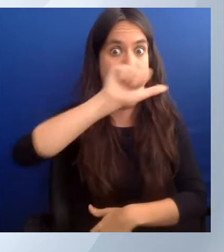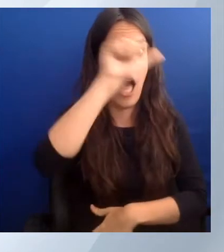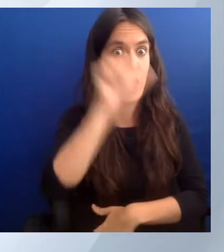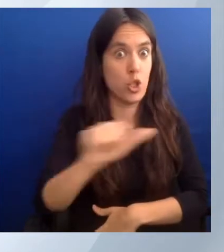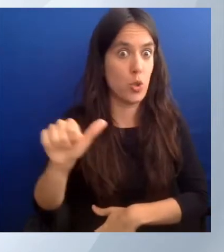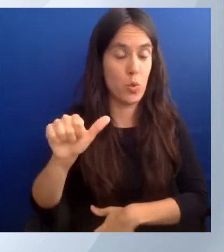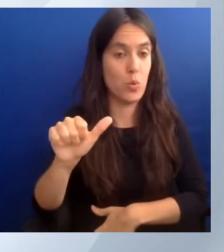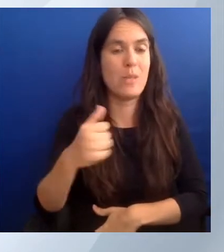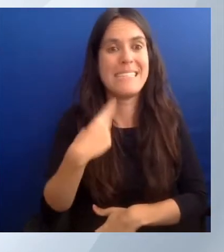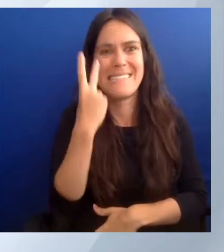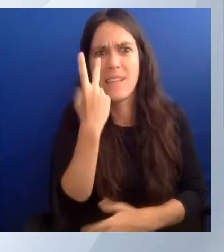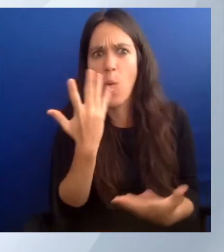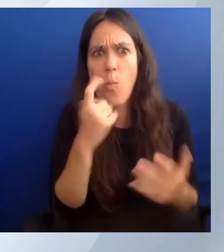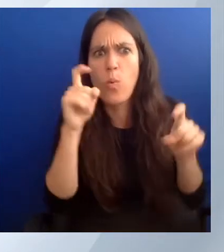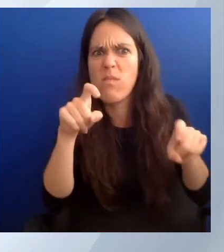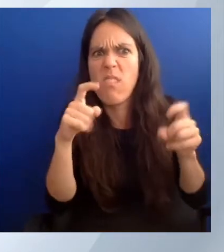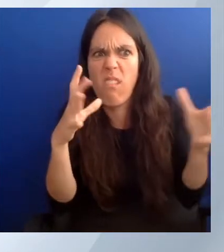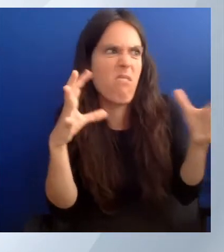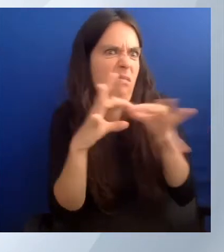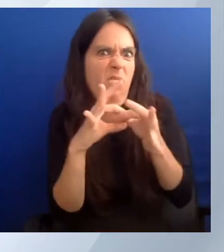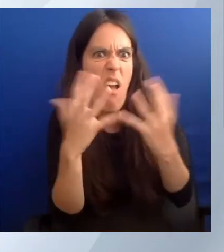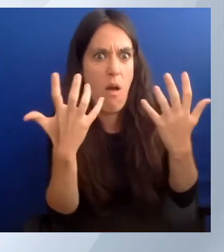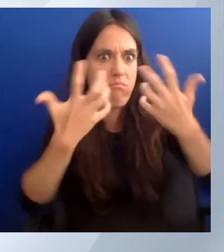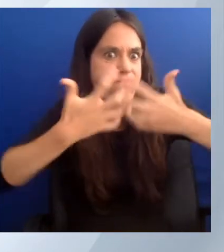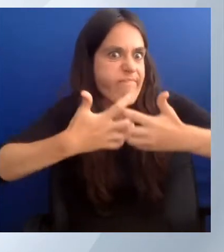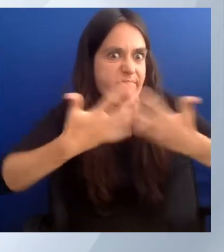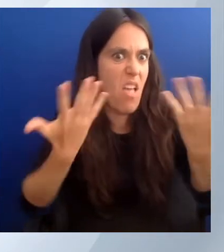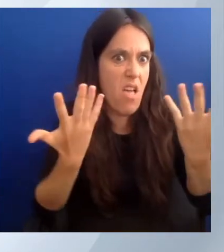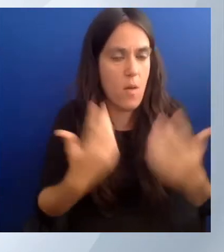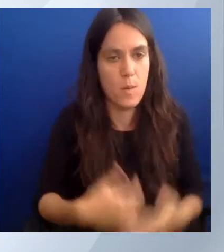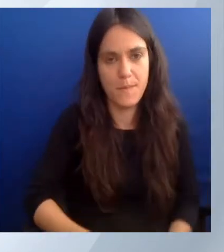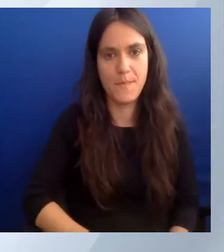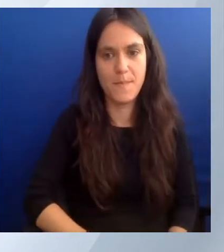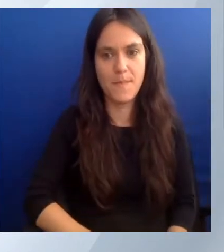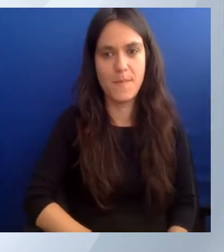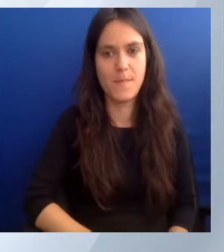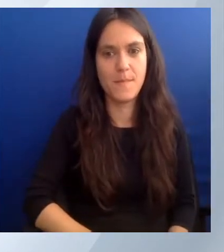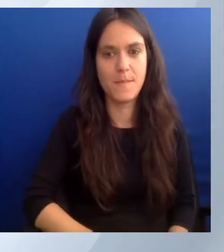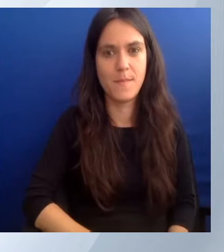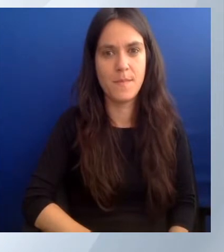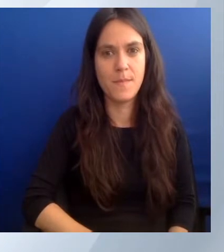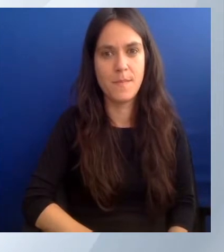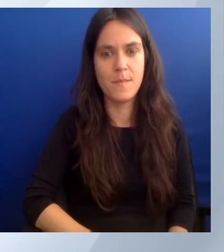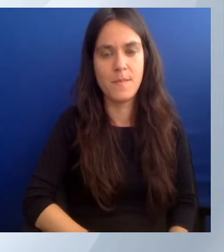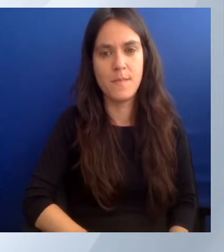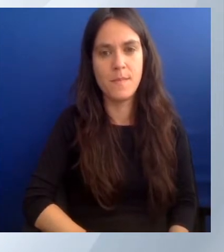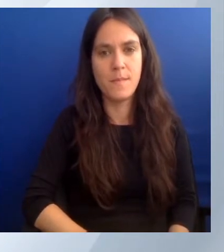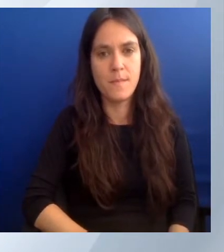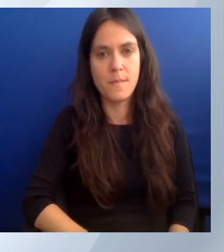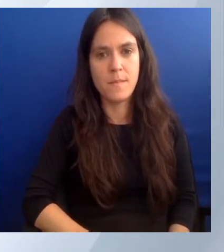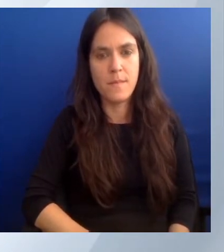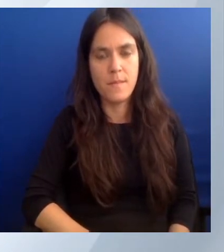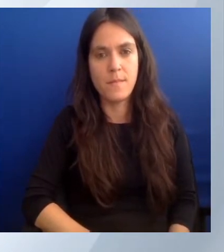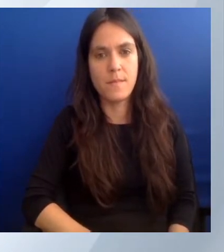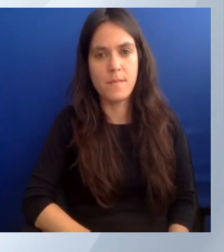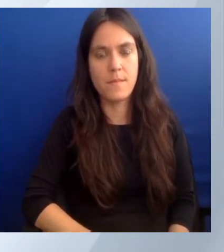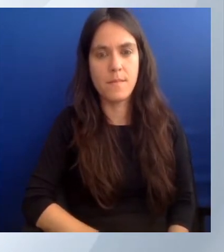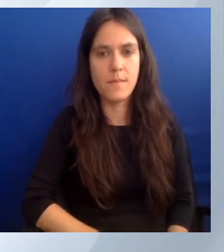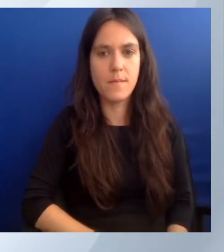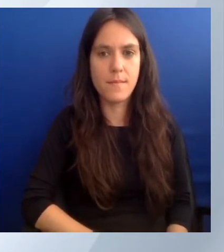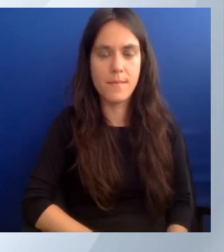do there. So we've added our table. We're going to commit this and push it.